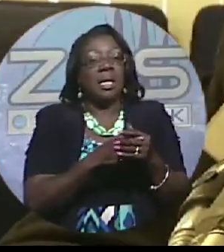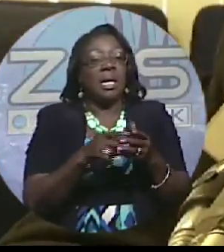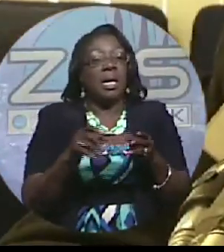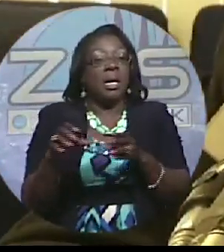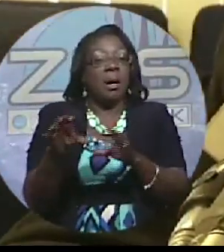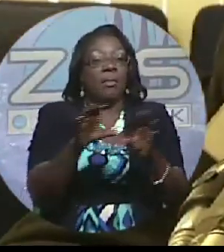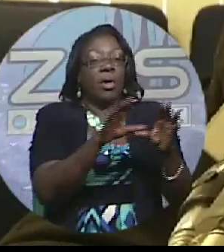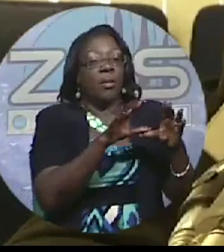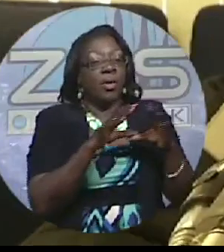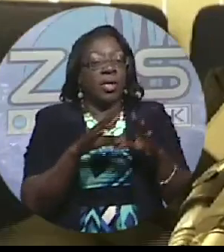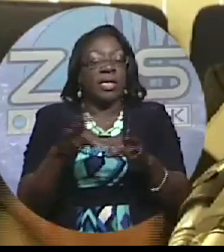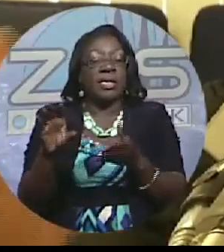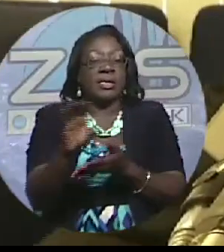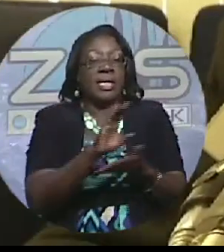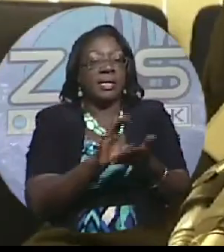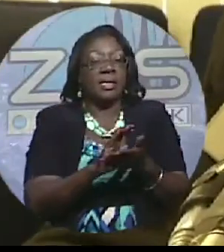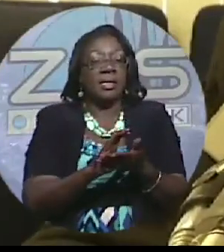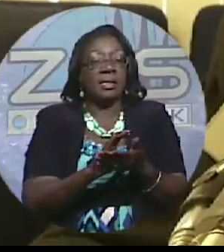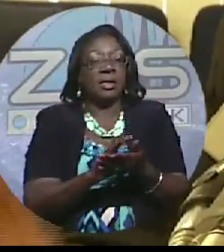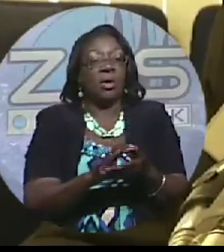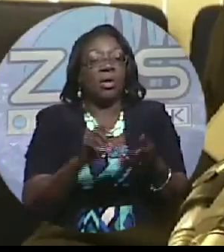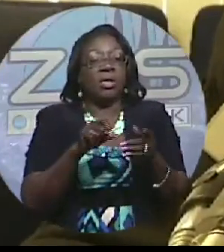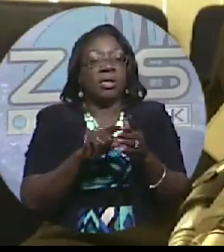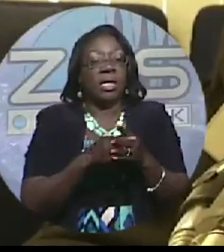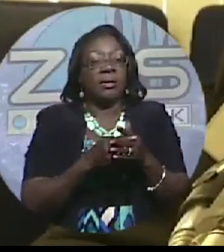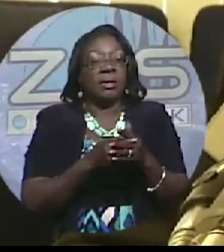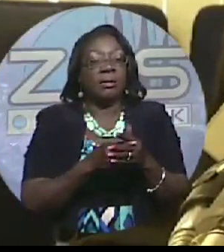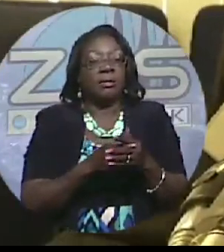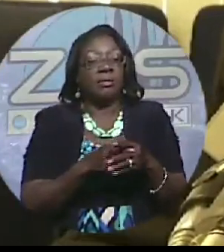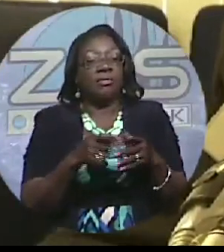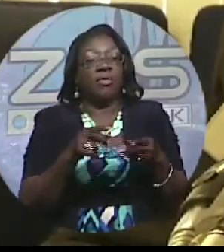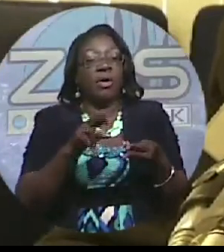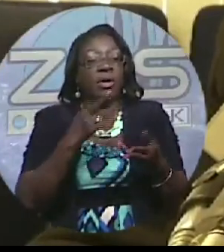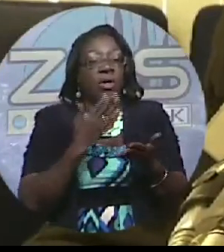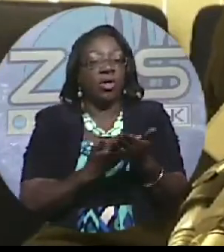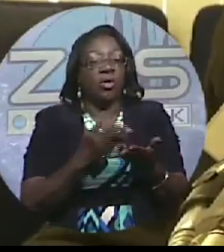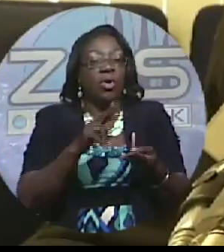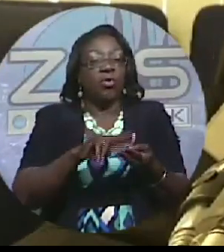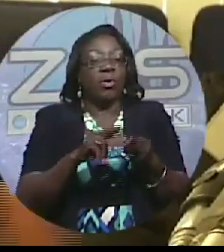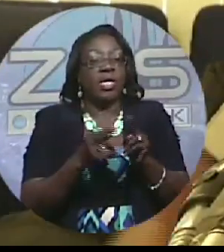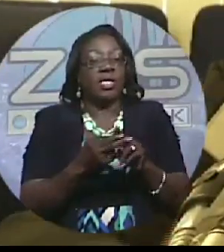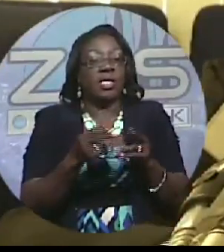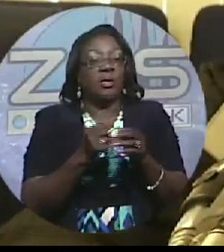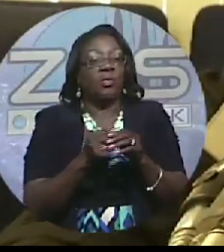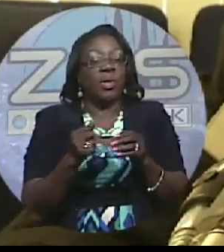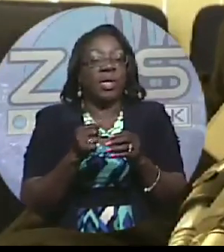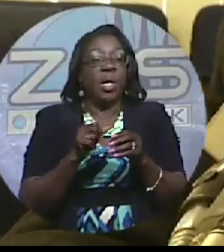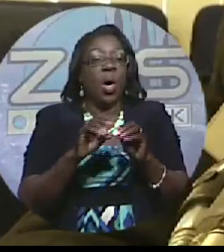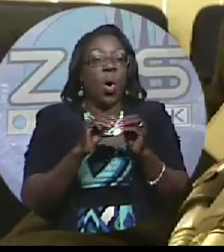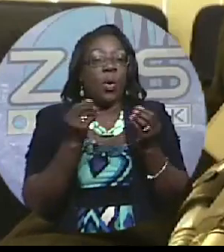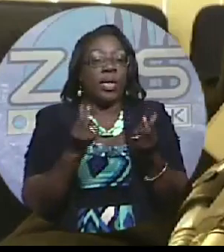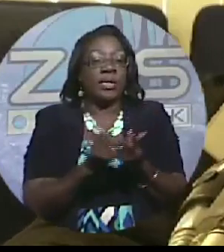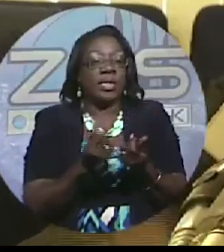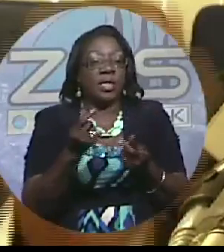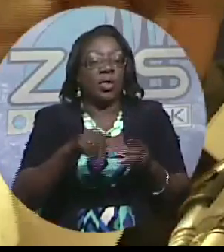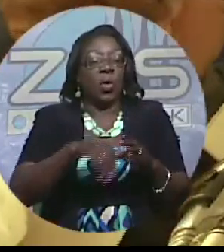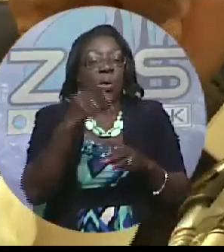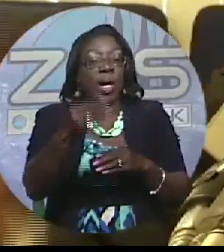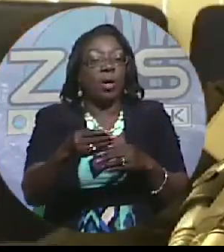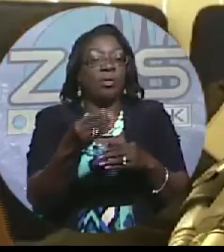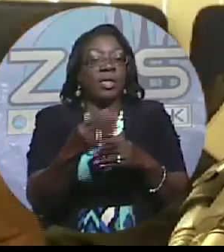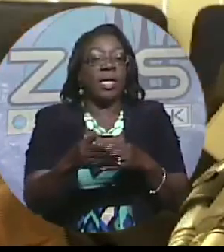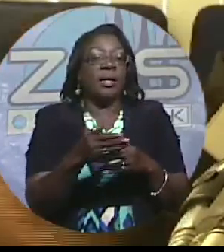spaces in the inner city community, or establishing firm relationships with faith-based organizations with a view of going out